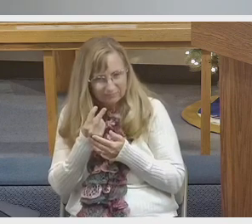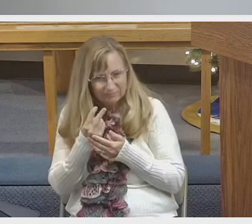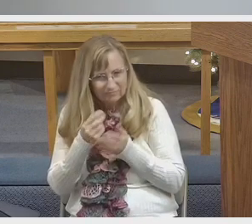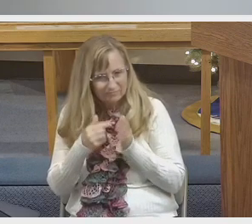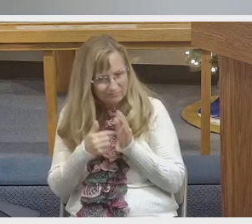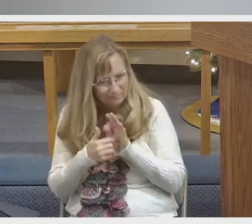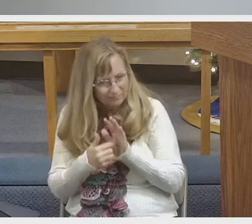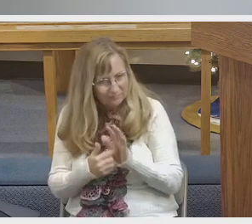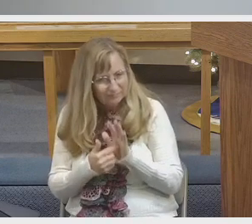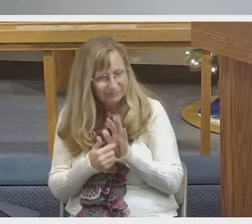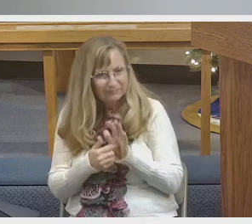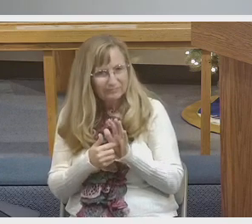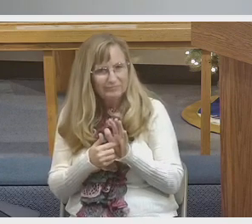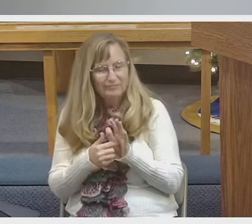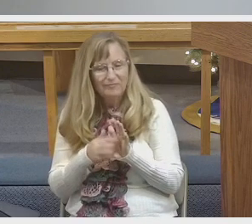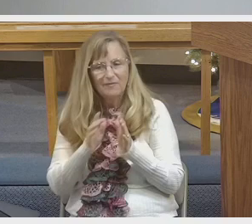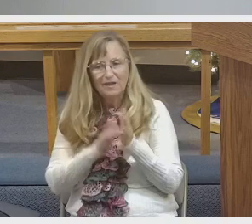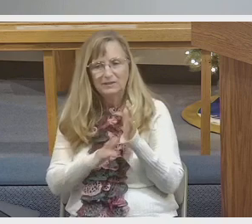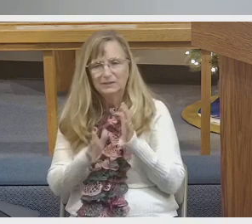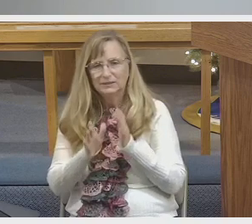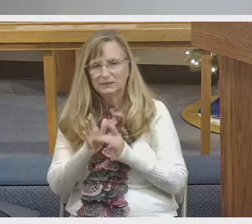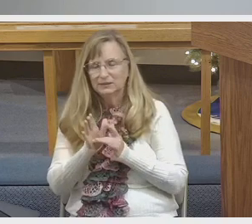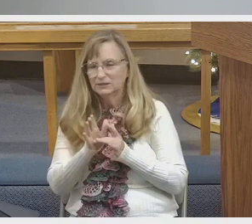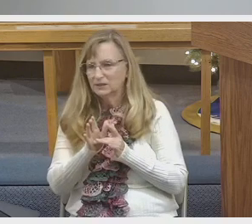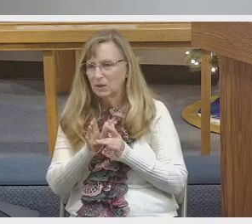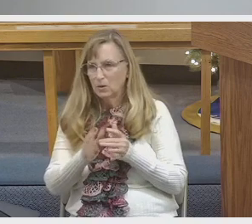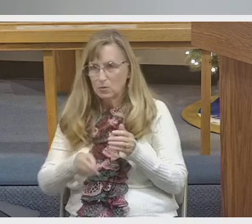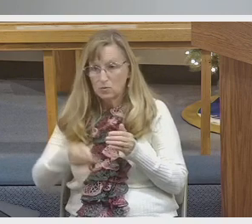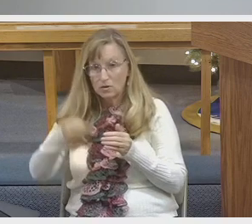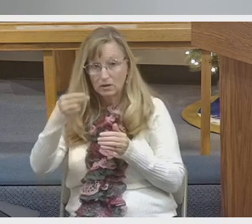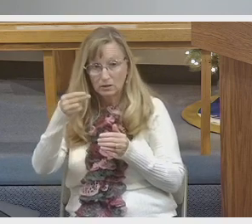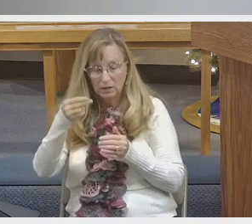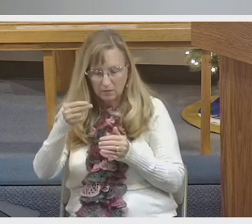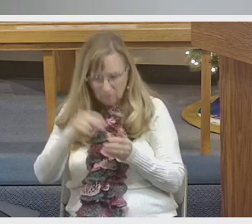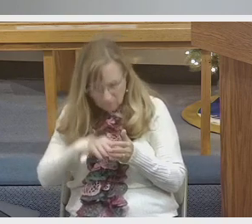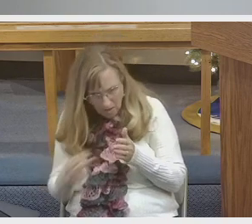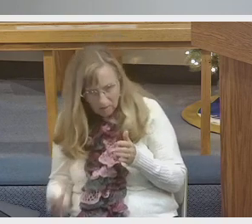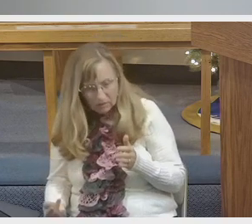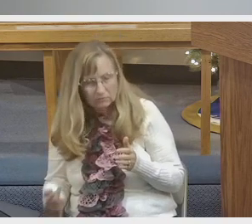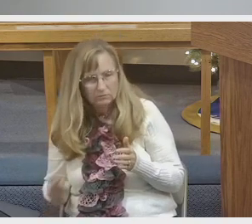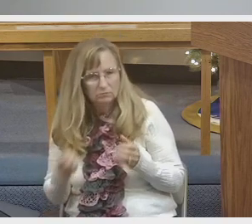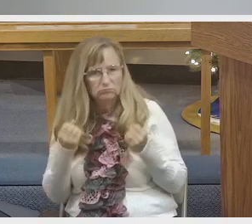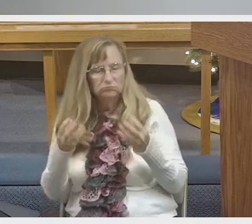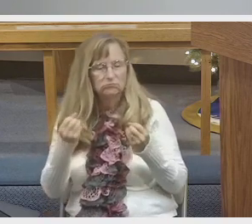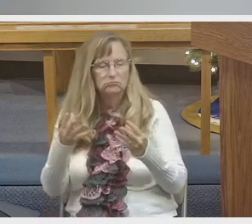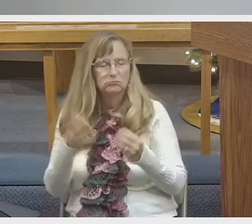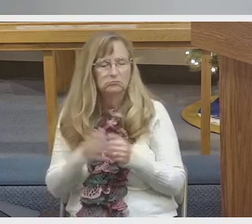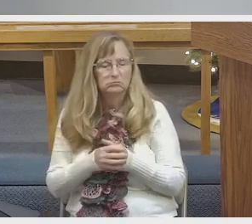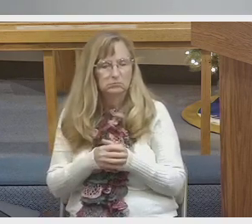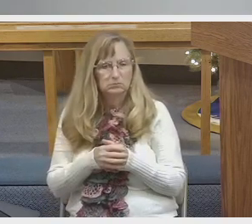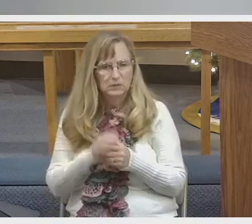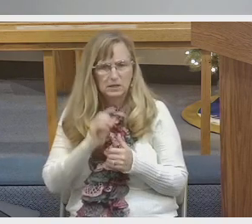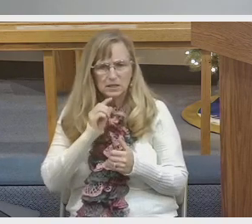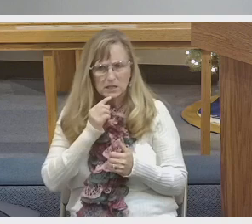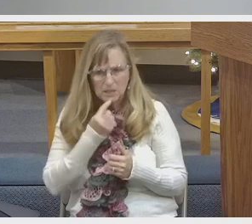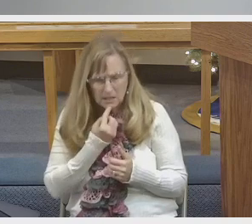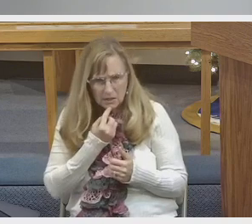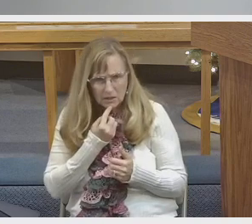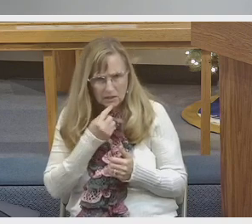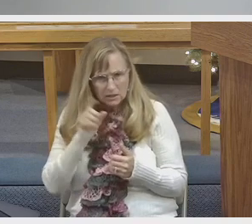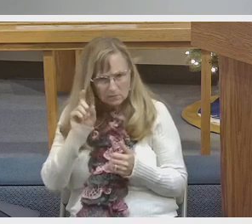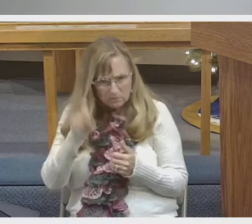and falling, there's a clear-cut line. When people really get to that point and they see with the seriousness of the demand of